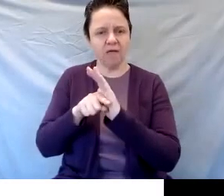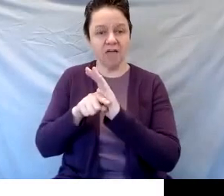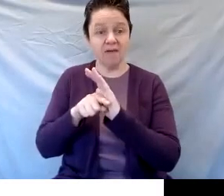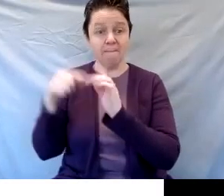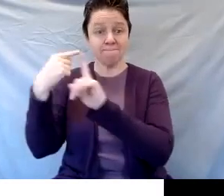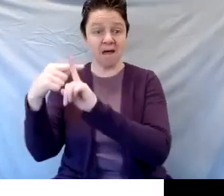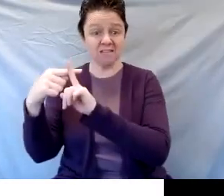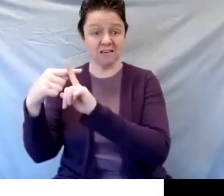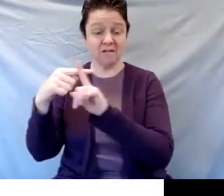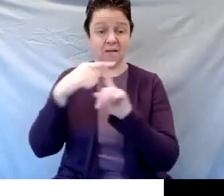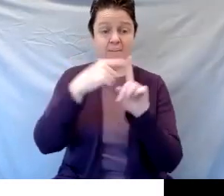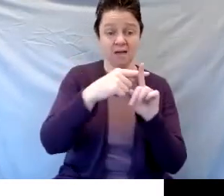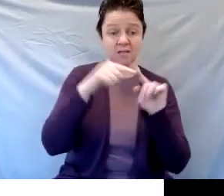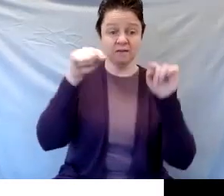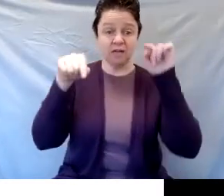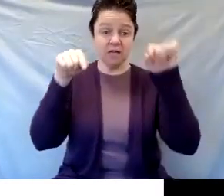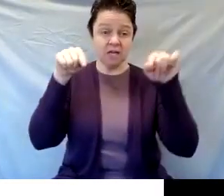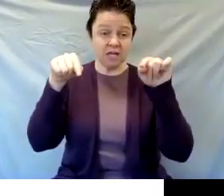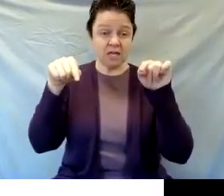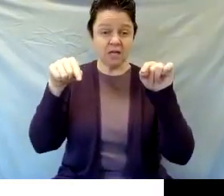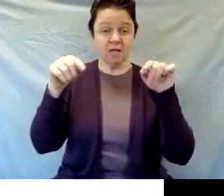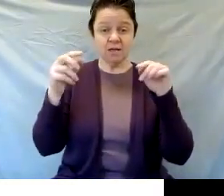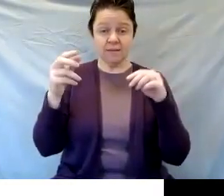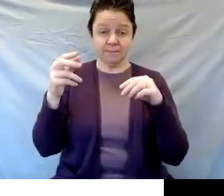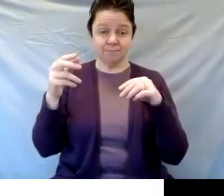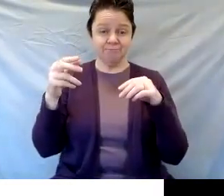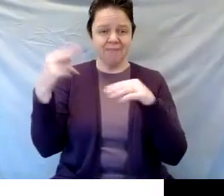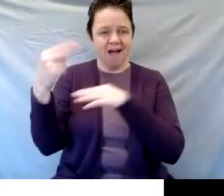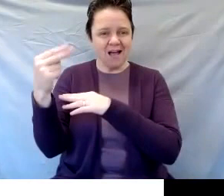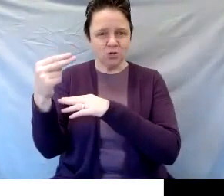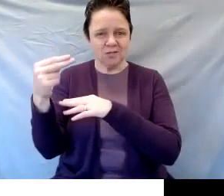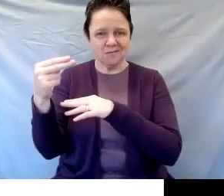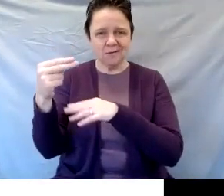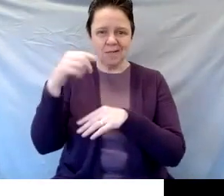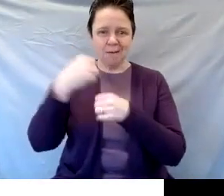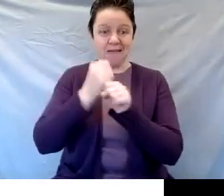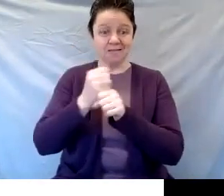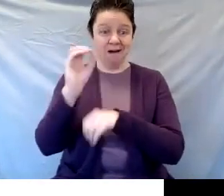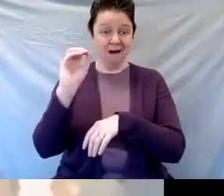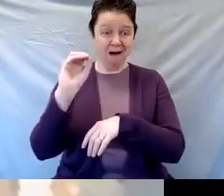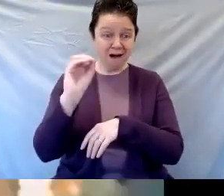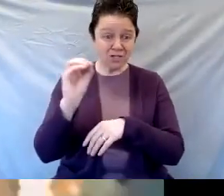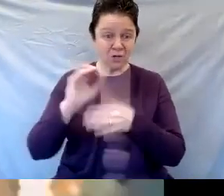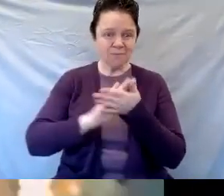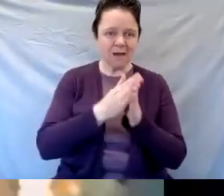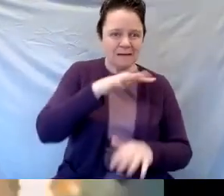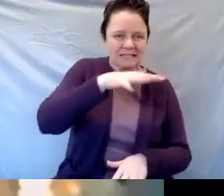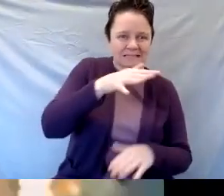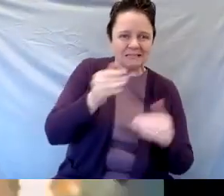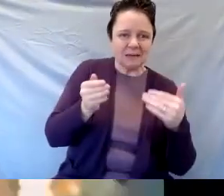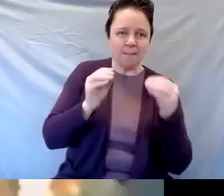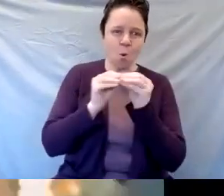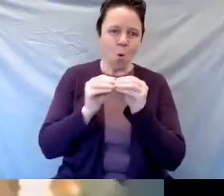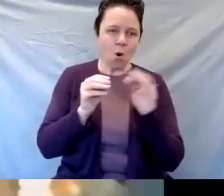creates a slightly negative charge on the oxygen and a slightly positive charge on the hydrogens. What this does